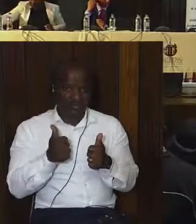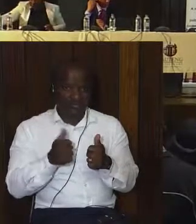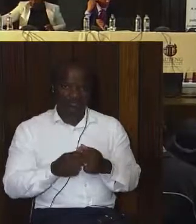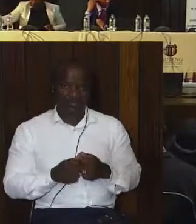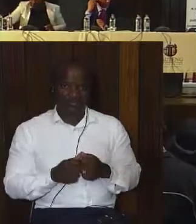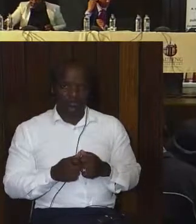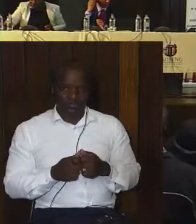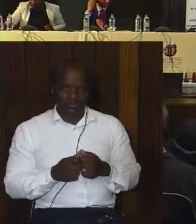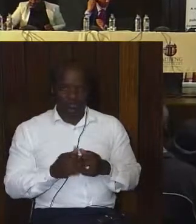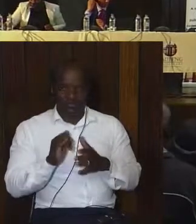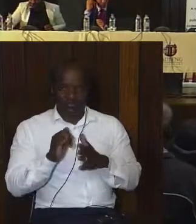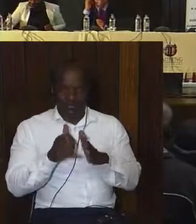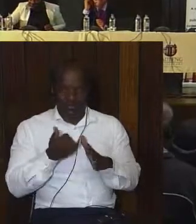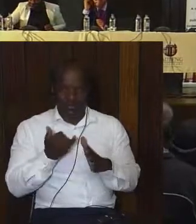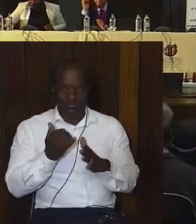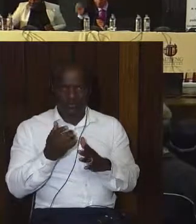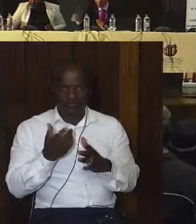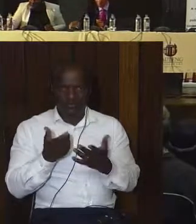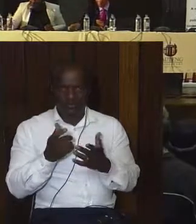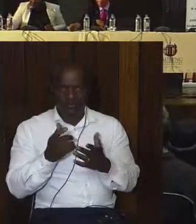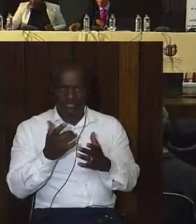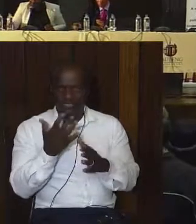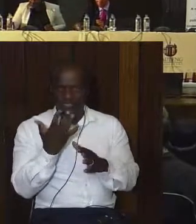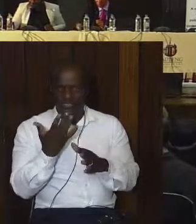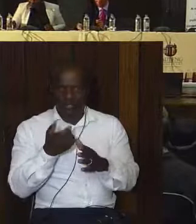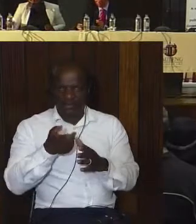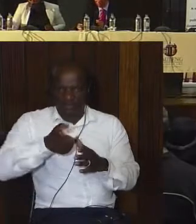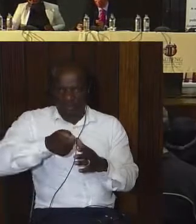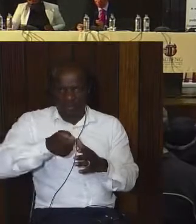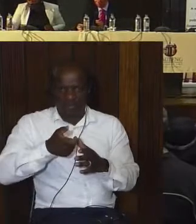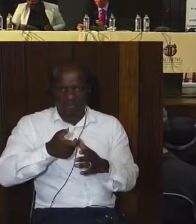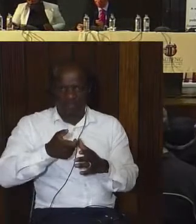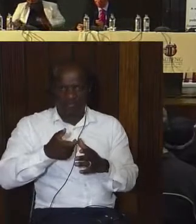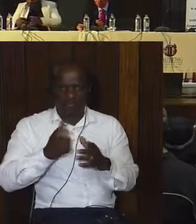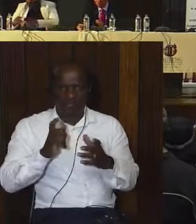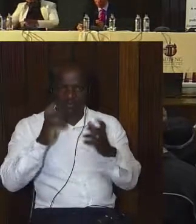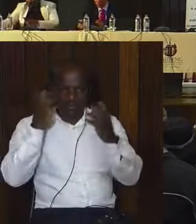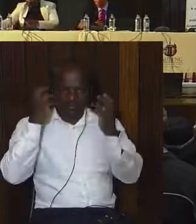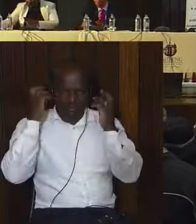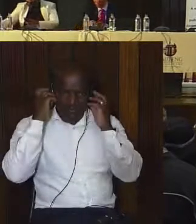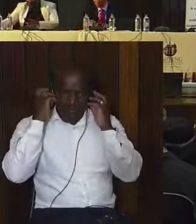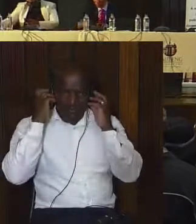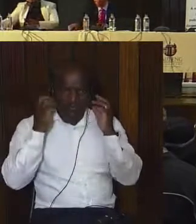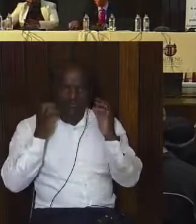Just press it on over the silver button and plug the headphones in.